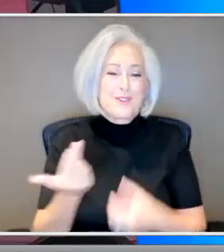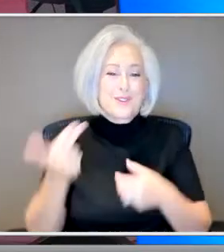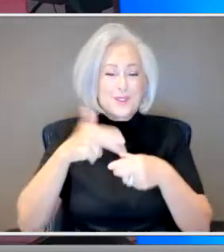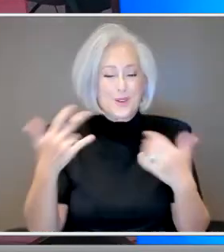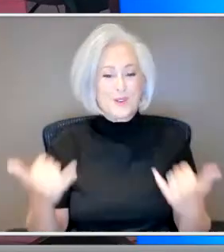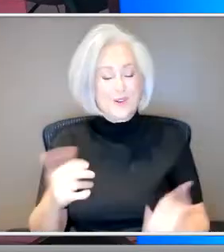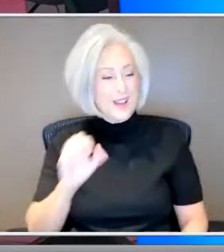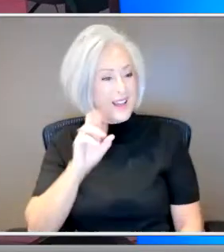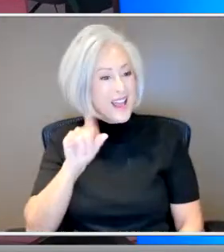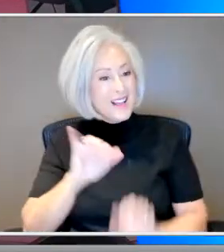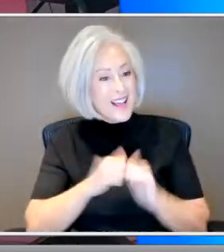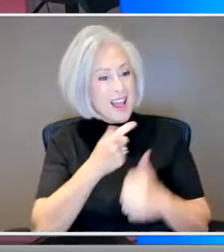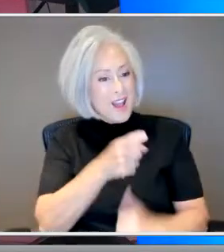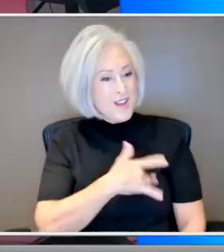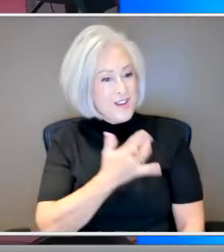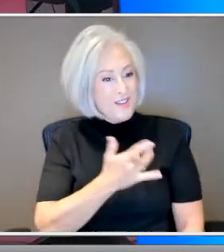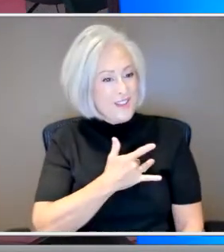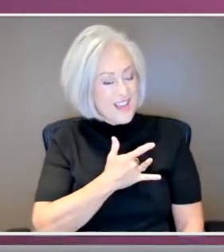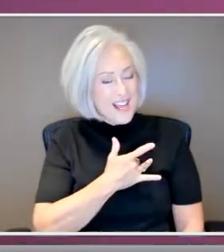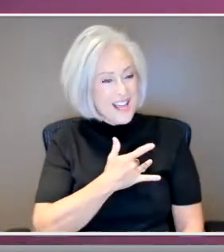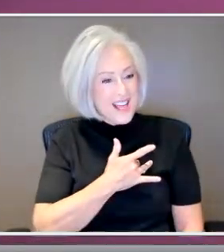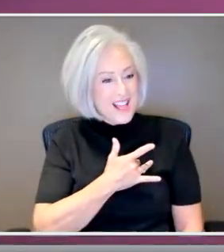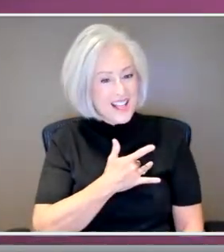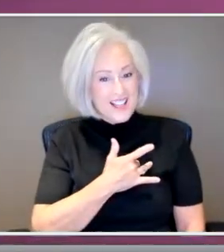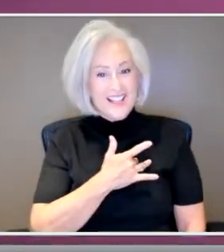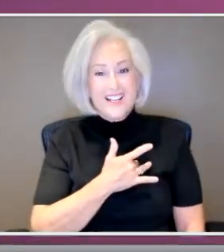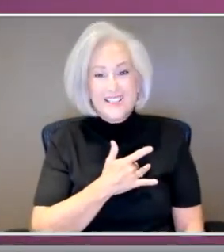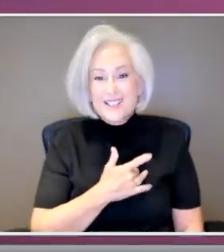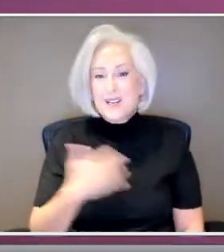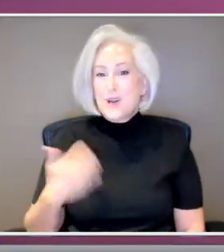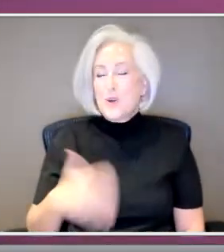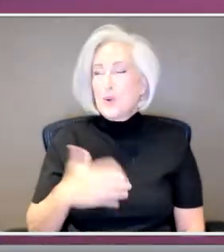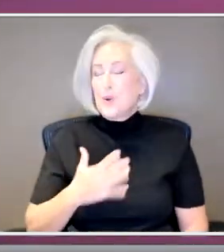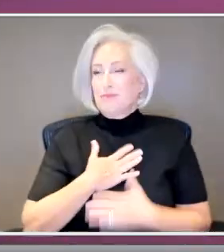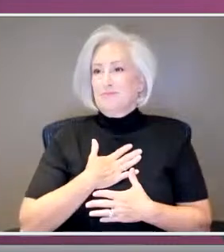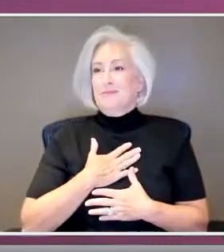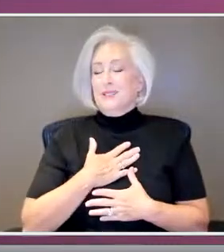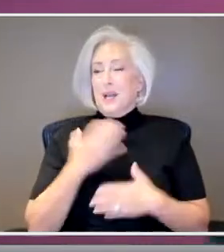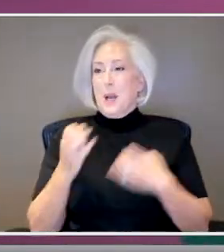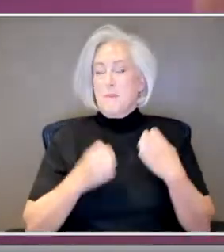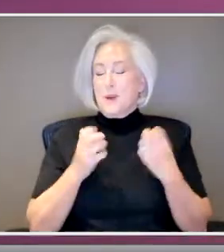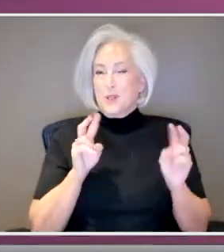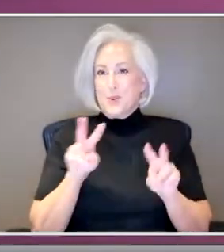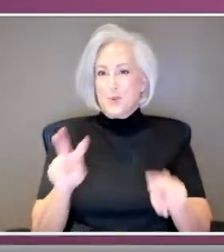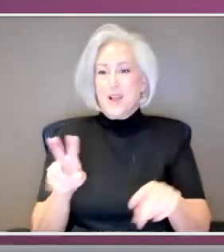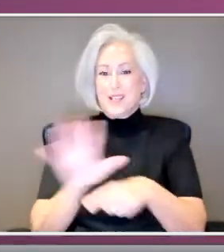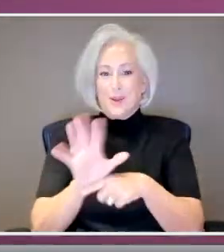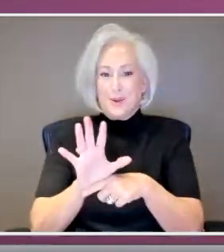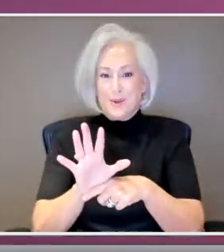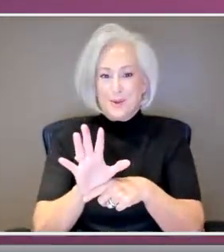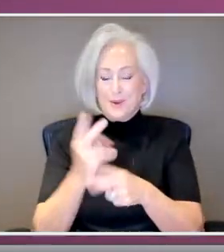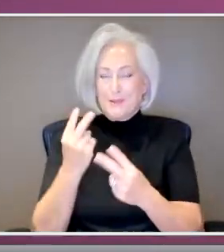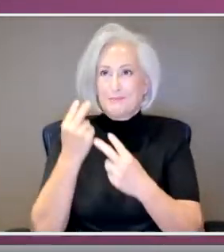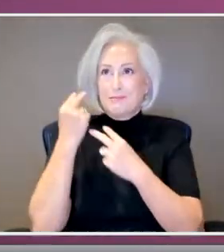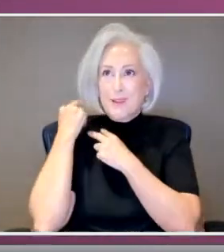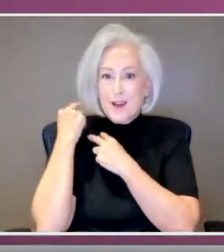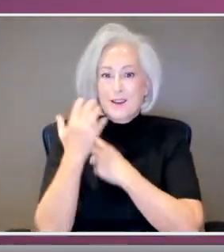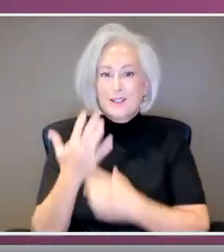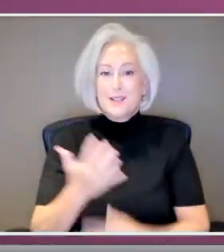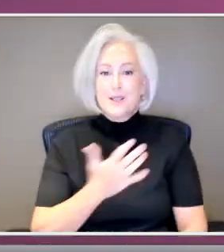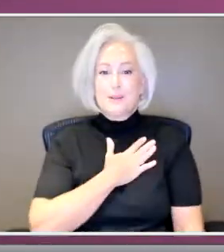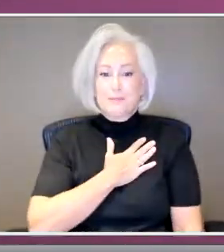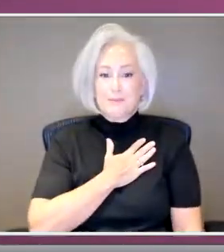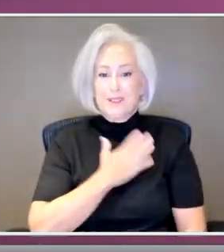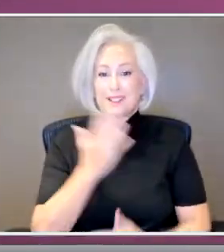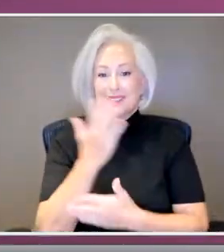feeling? That replay was a little emotional. Got you? I was like, whoa, some of those videos were